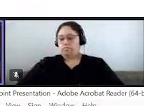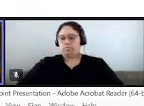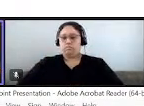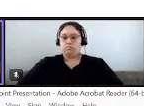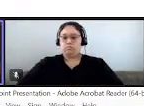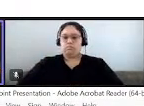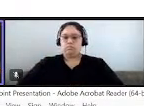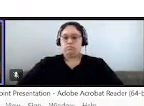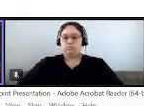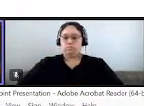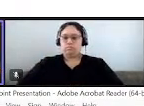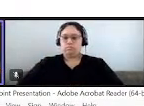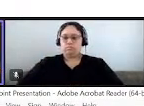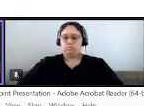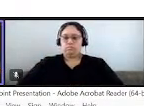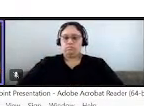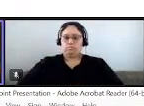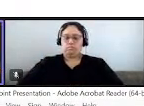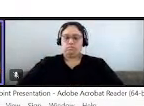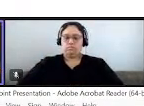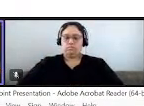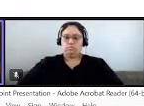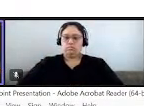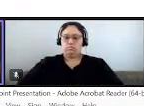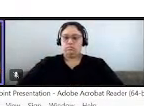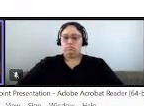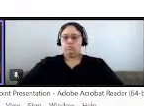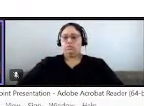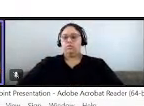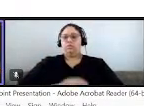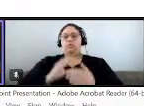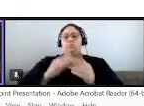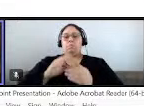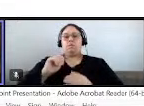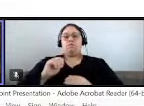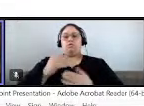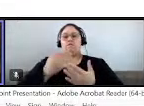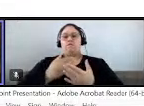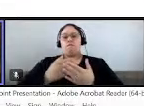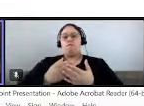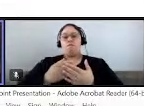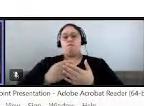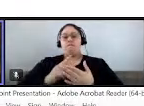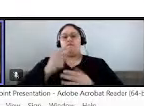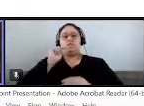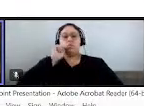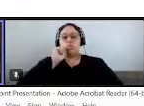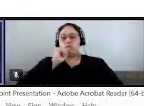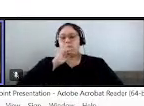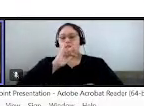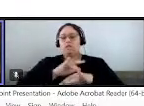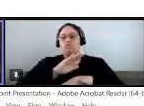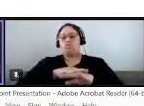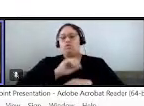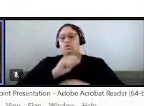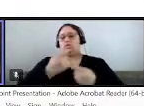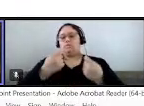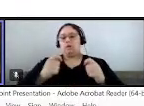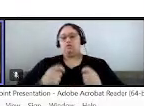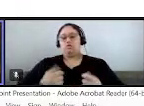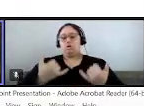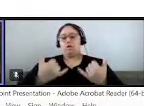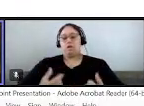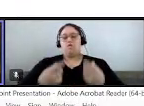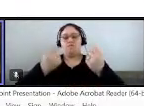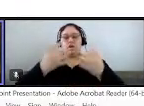For you, Chair, I think there's one more question from Member Skeko regarding the expenditure from the first quarter. So if I can just touch on the expenditure as it is current financial